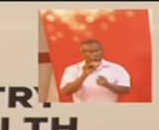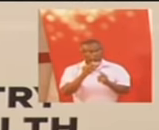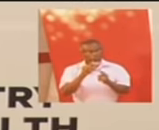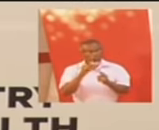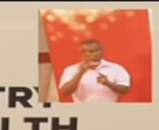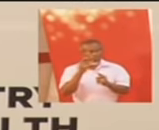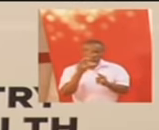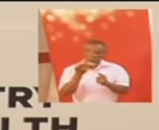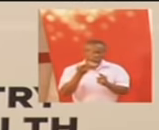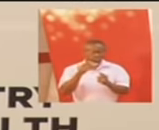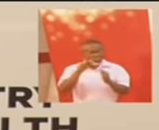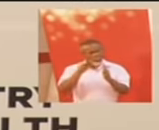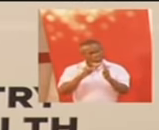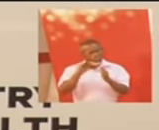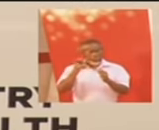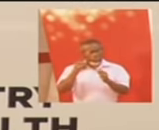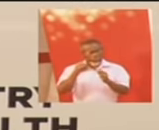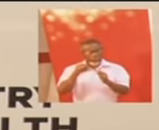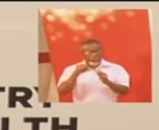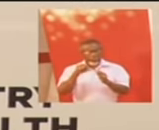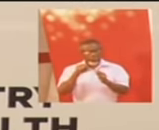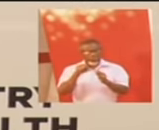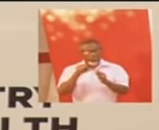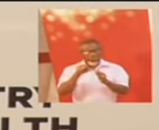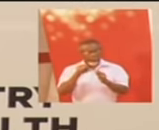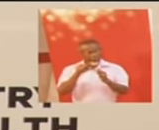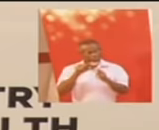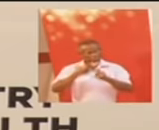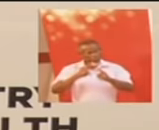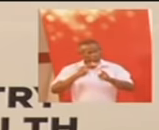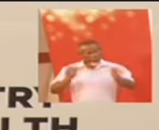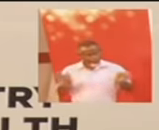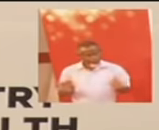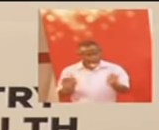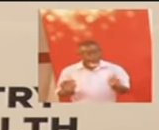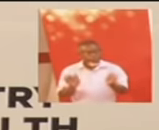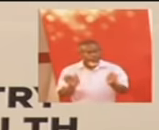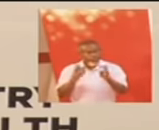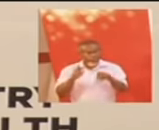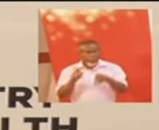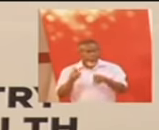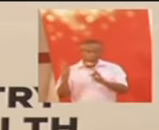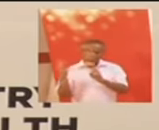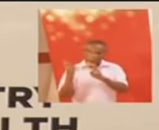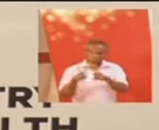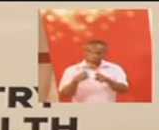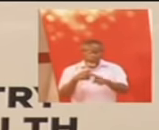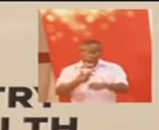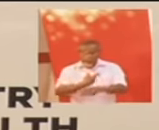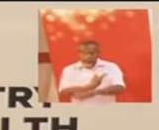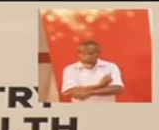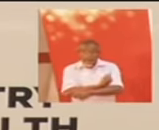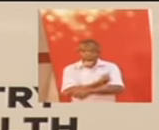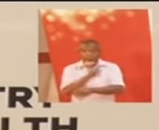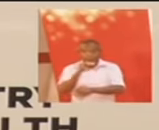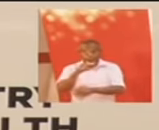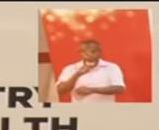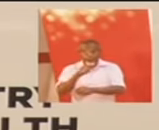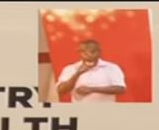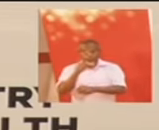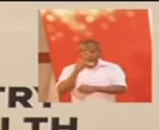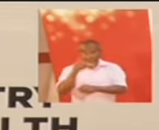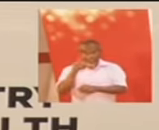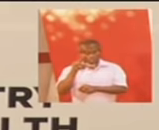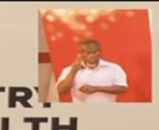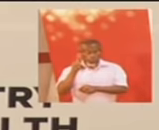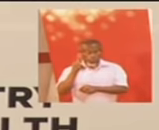it is something that we have to mitigate against in terms of getting people. And again, once again, we make the call to everyone to come out, especially those persons